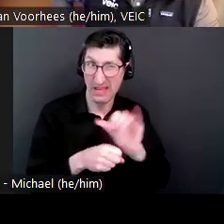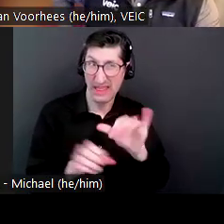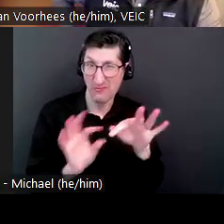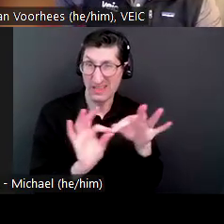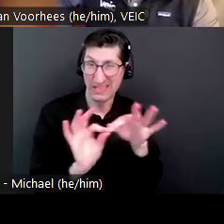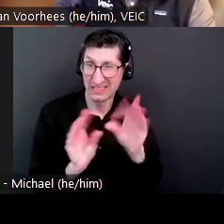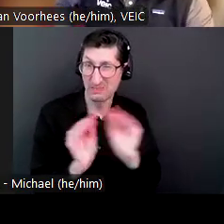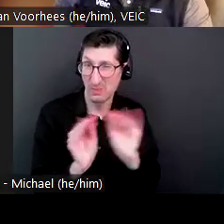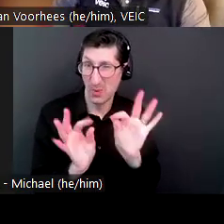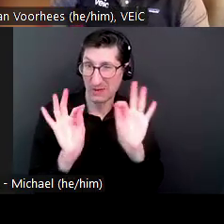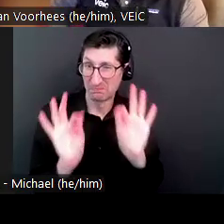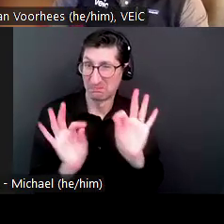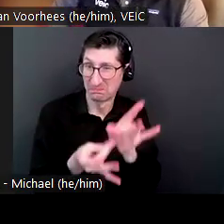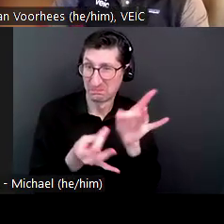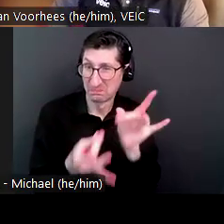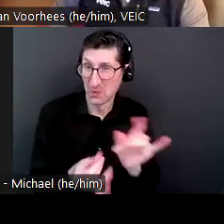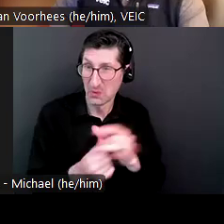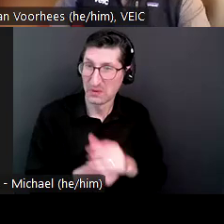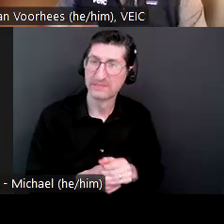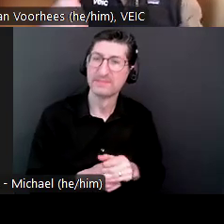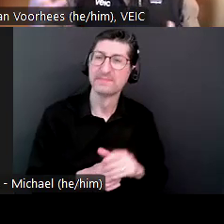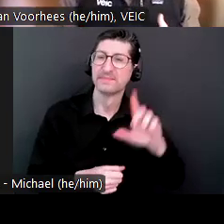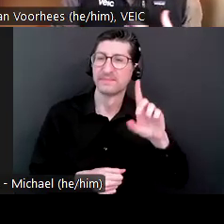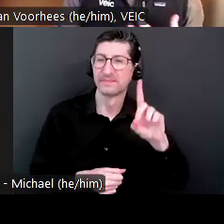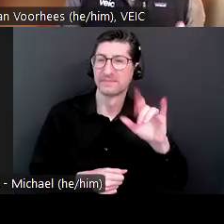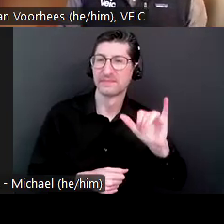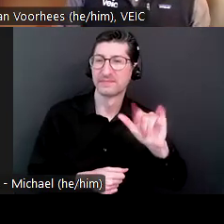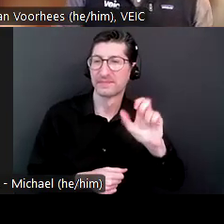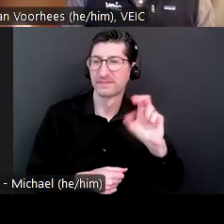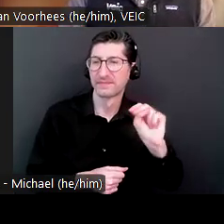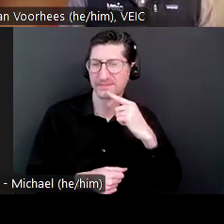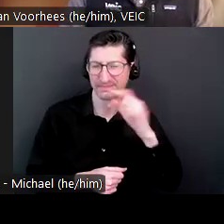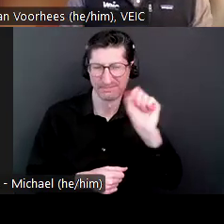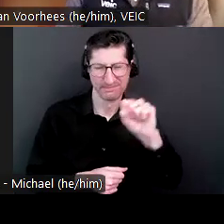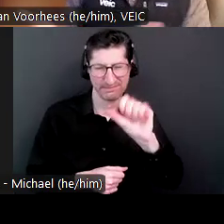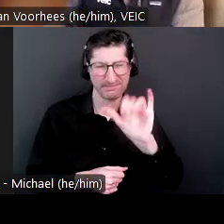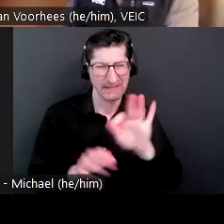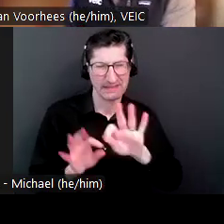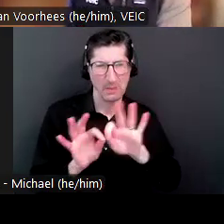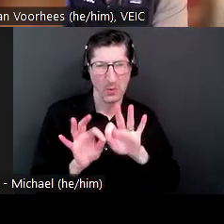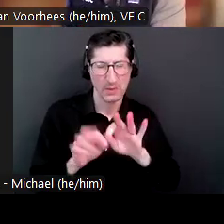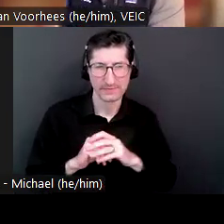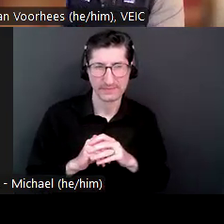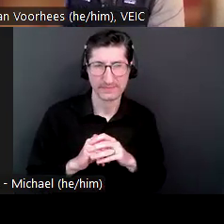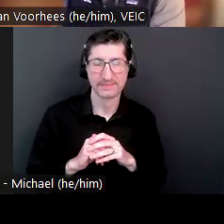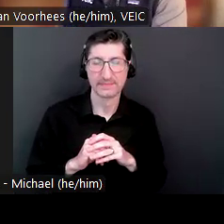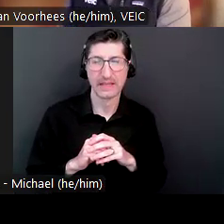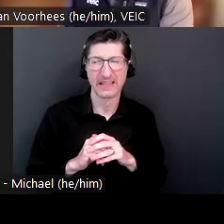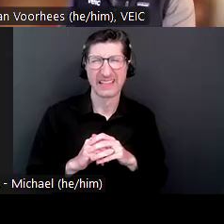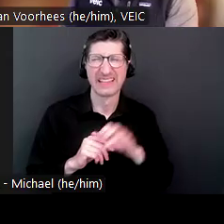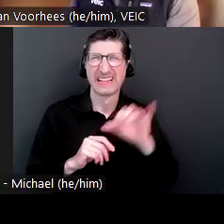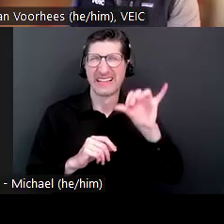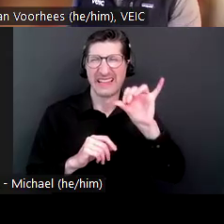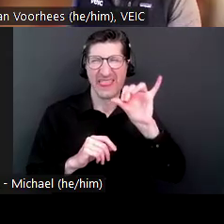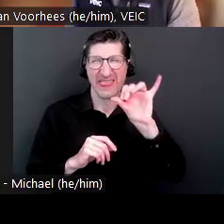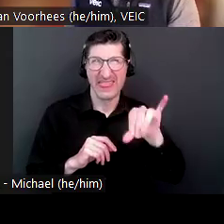Yeah, absolutely. That's critical. Really, that is a little bit more at the level of sort of program